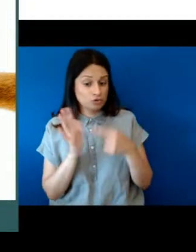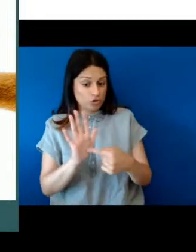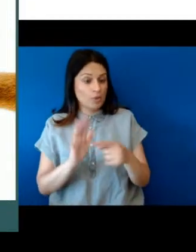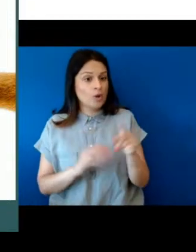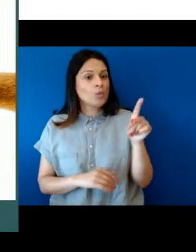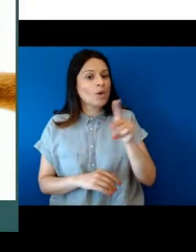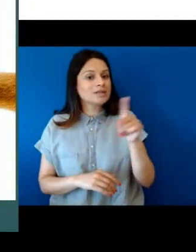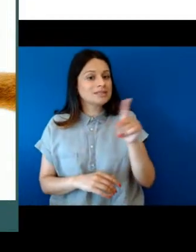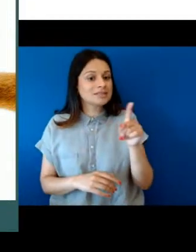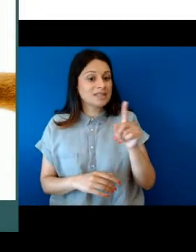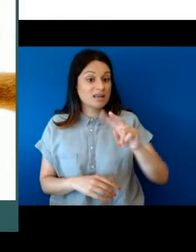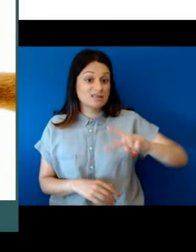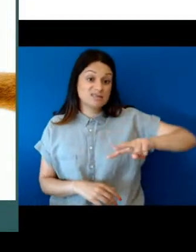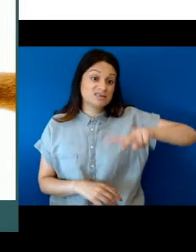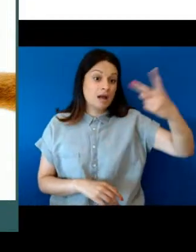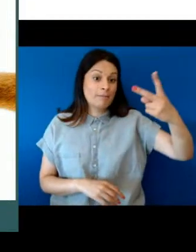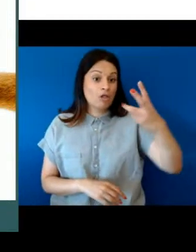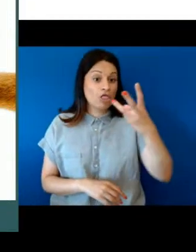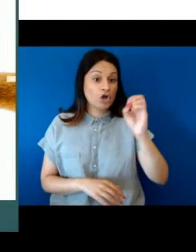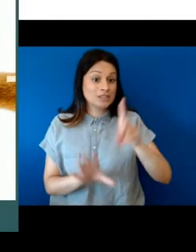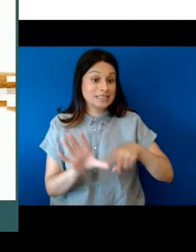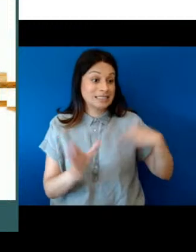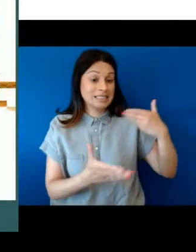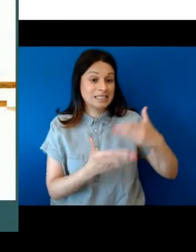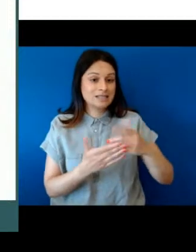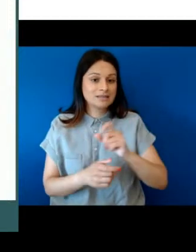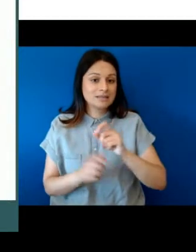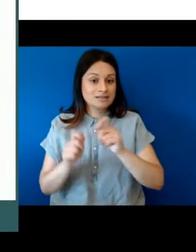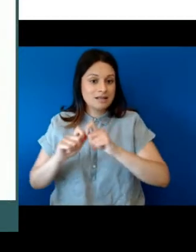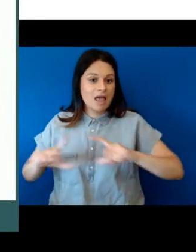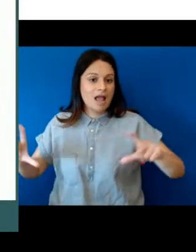in the past 30 years. Next slide, please.